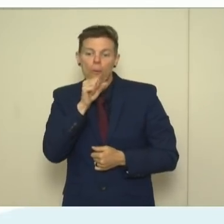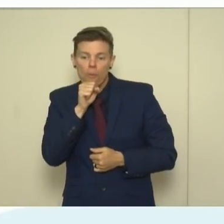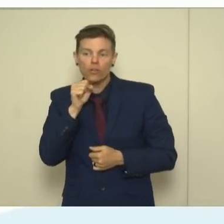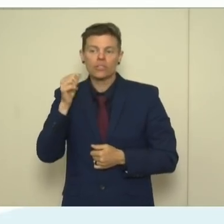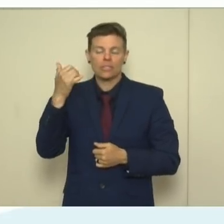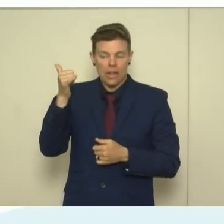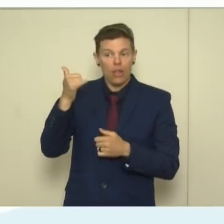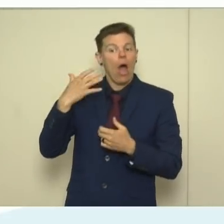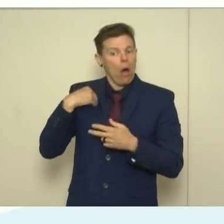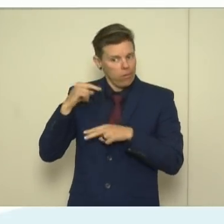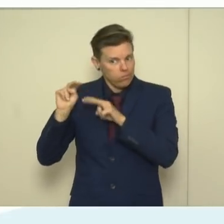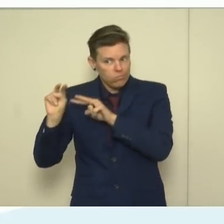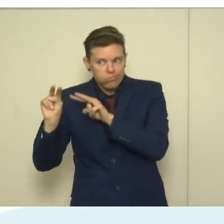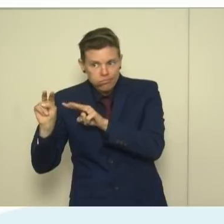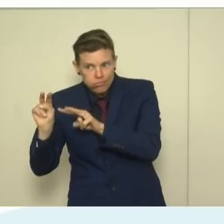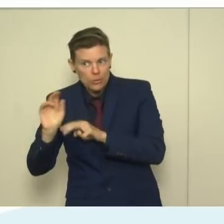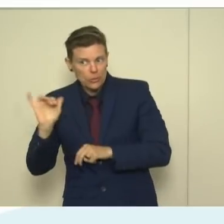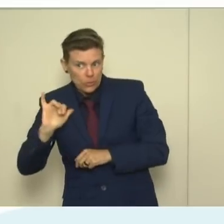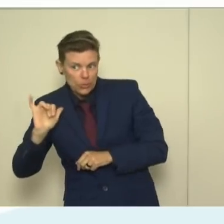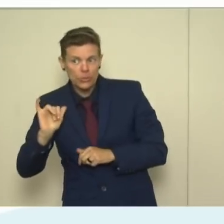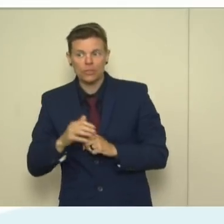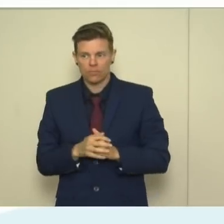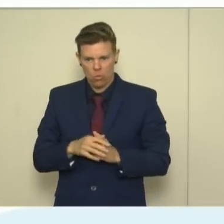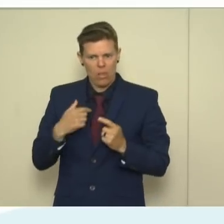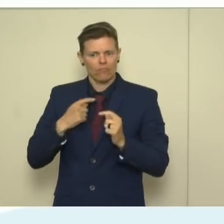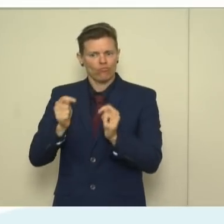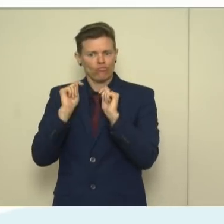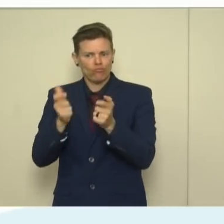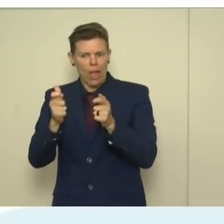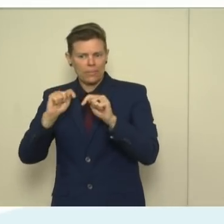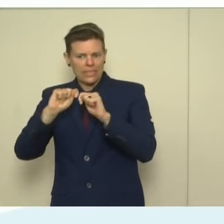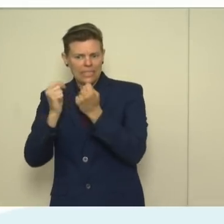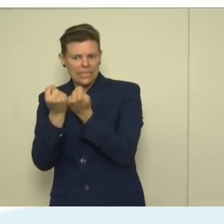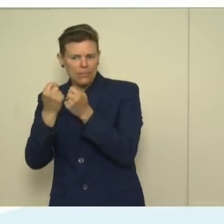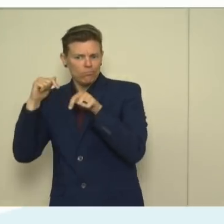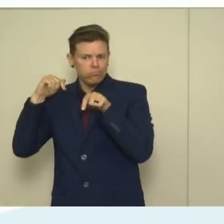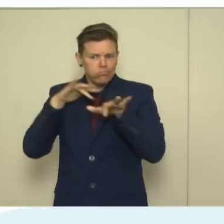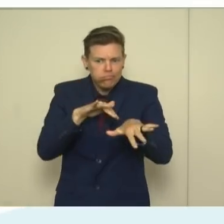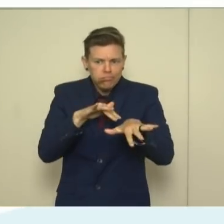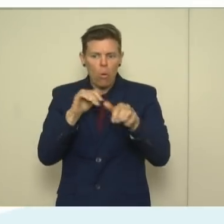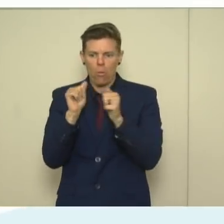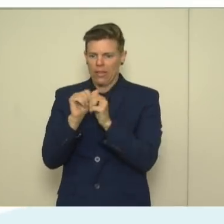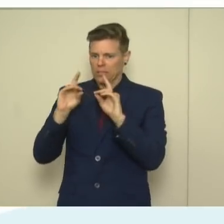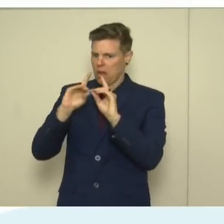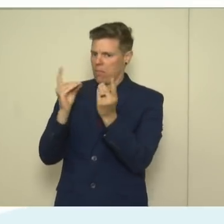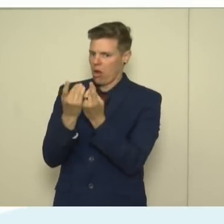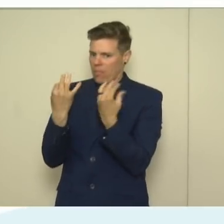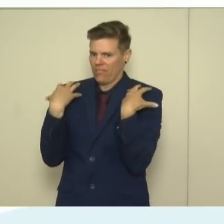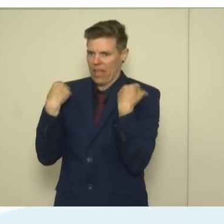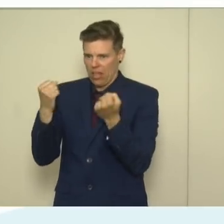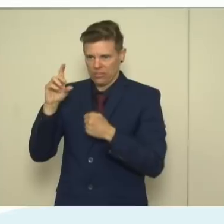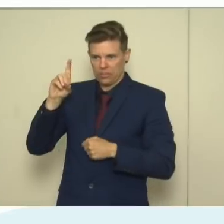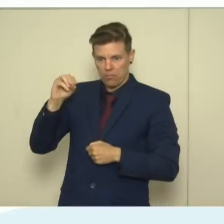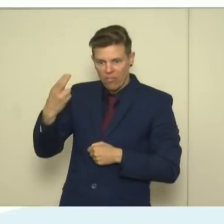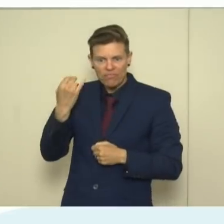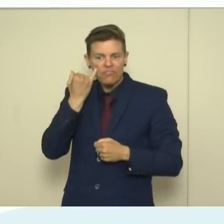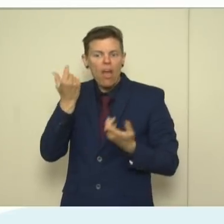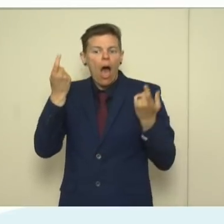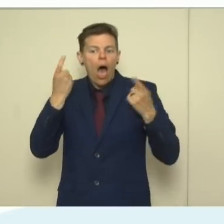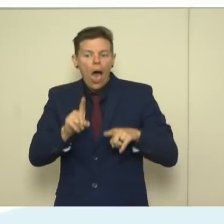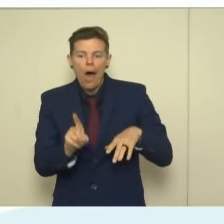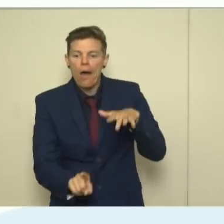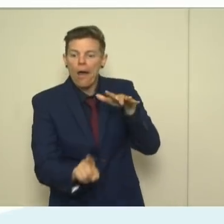rapid response protocol with the Department of Health that allows us to immediately take action, do the quarantine, do the